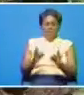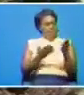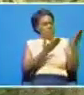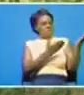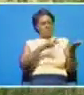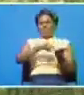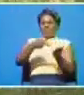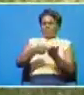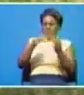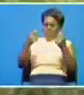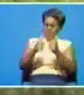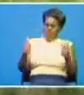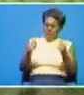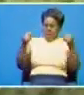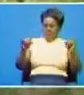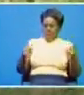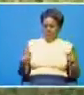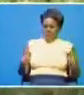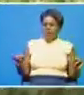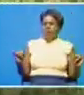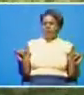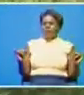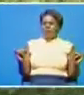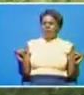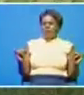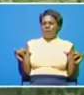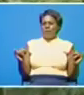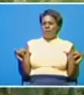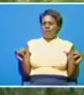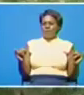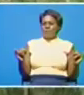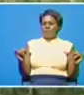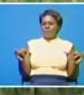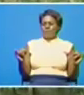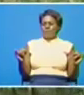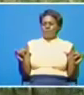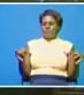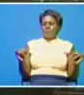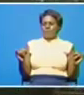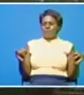initiatives are well implemented. Ashley Mazuri, KTN News.